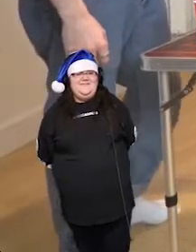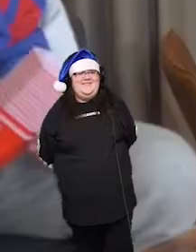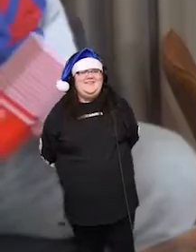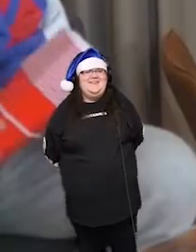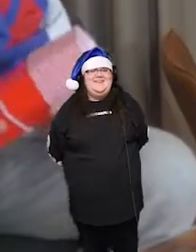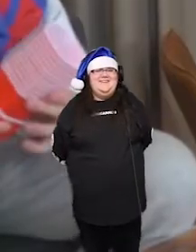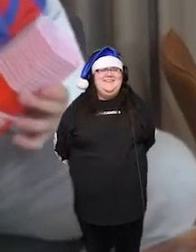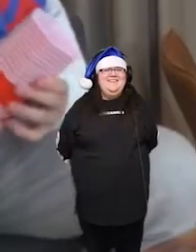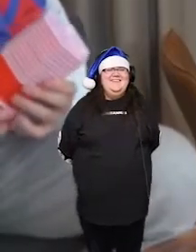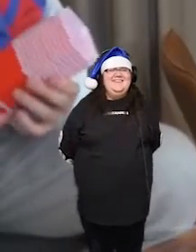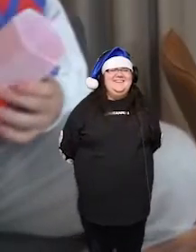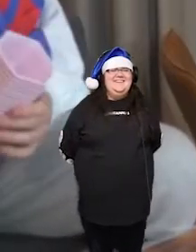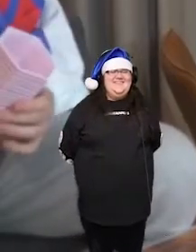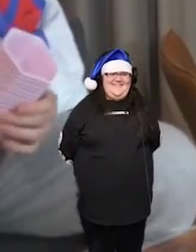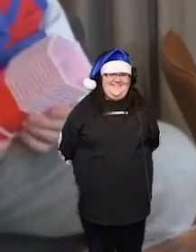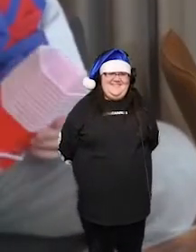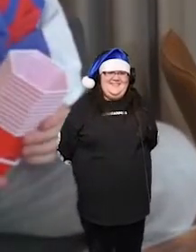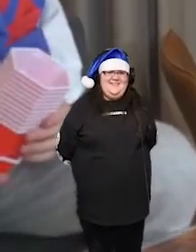fucking start me. But yeah,